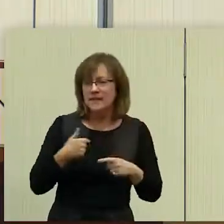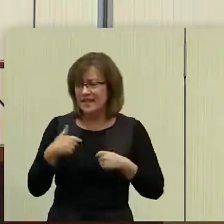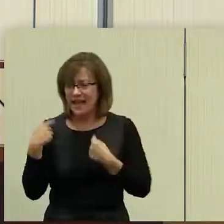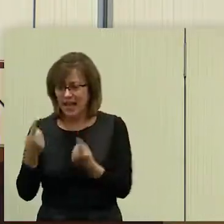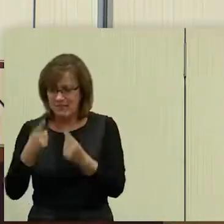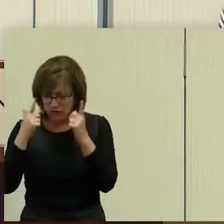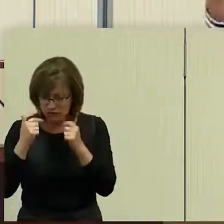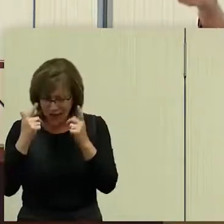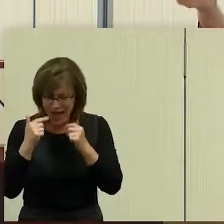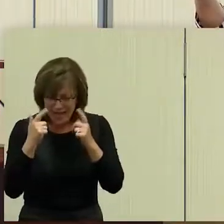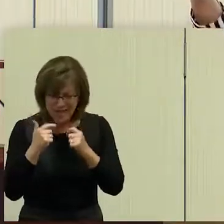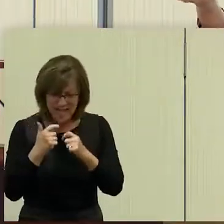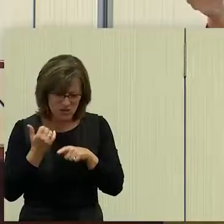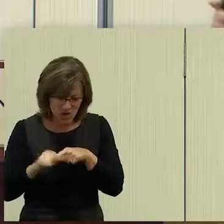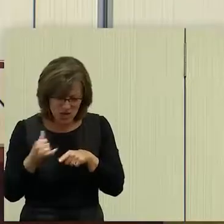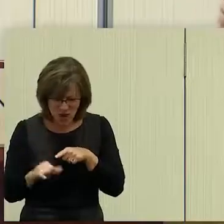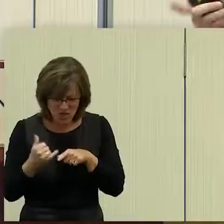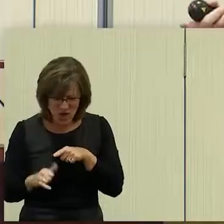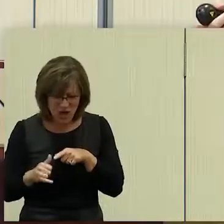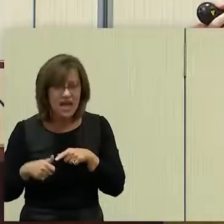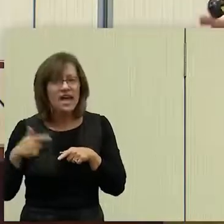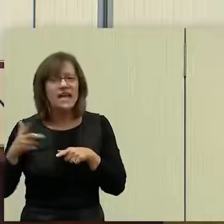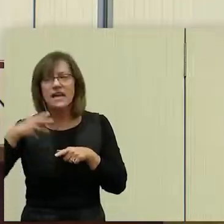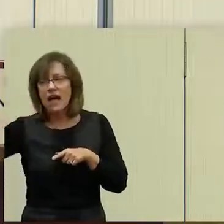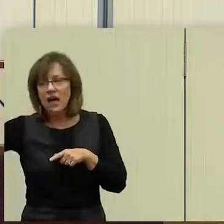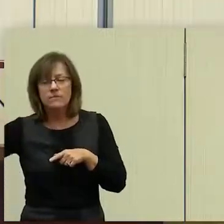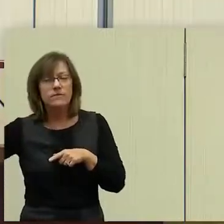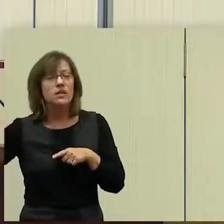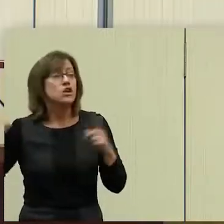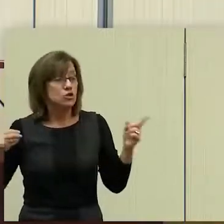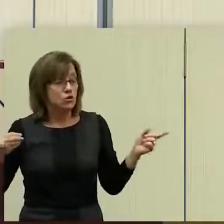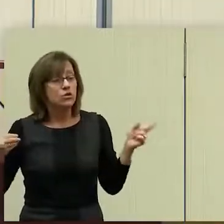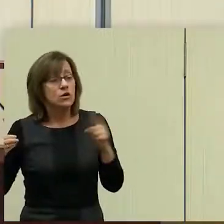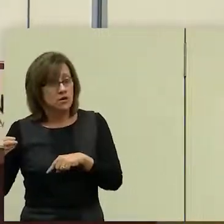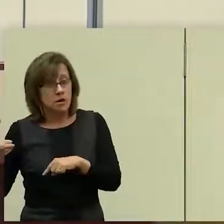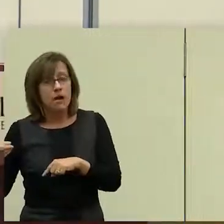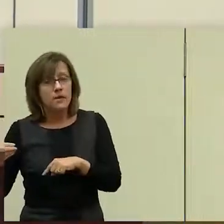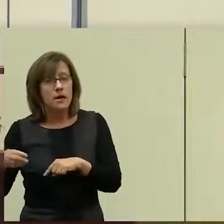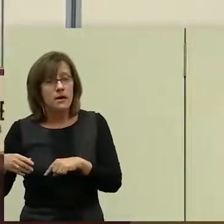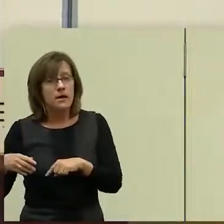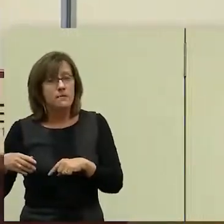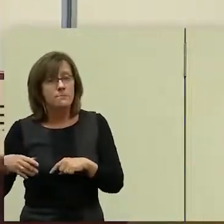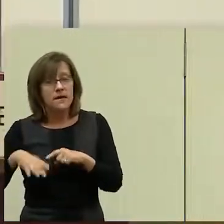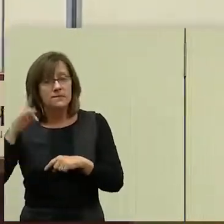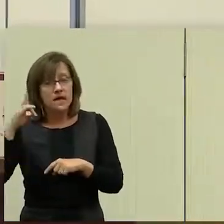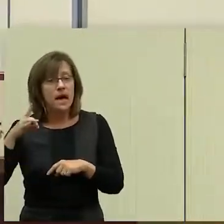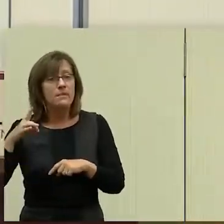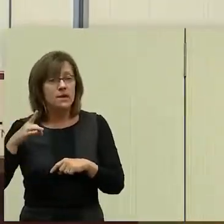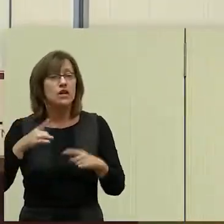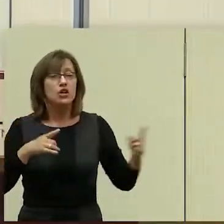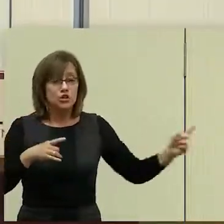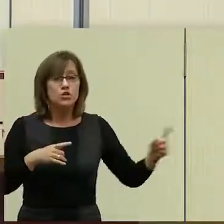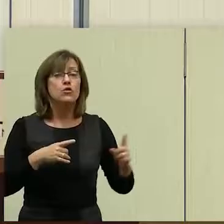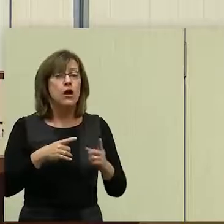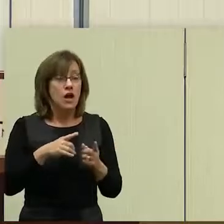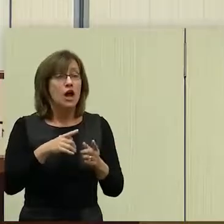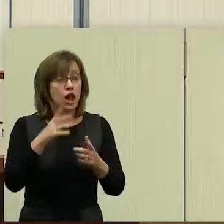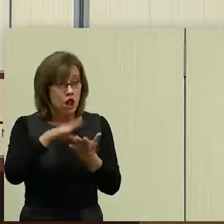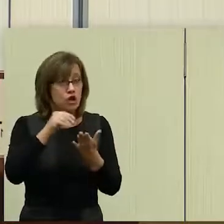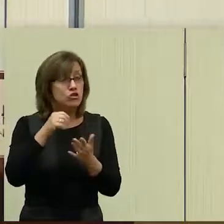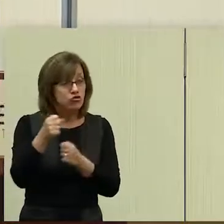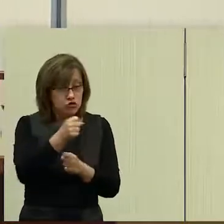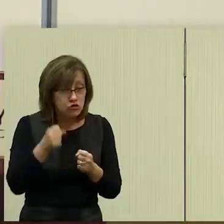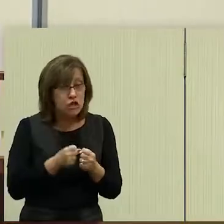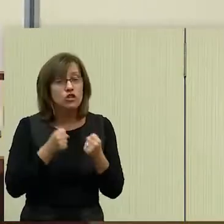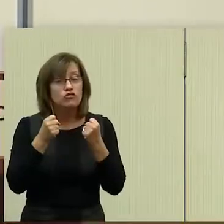words, and he said, when you can come pick me up, I'll get back in the car. So I acquired the skill a little bit. I was